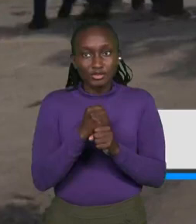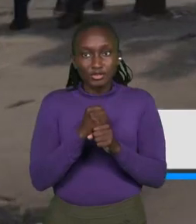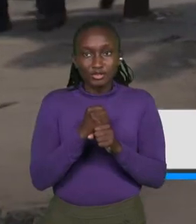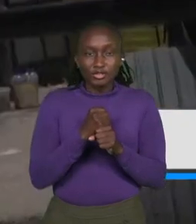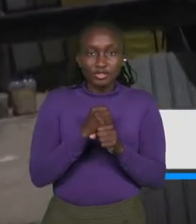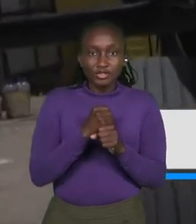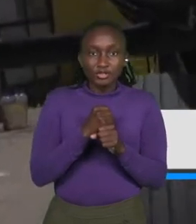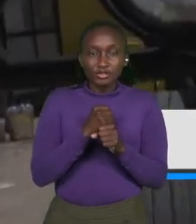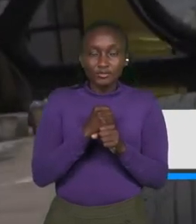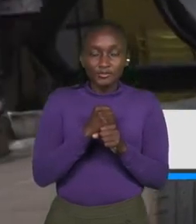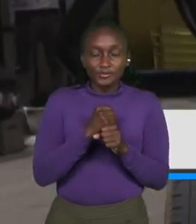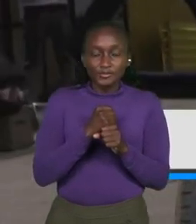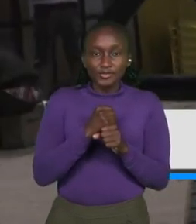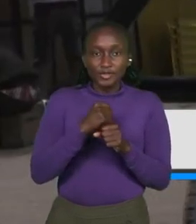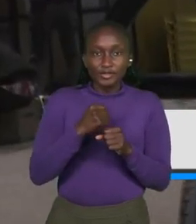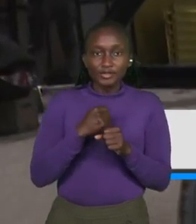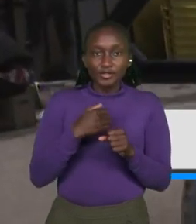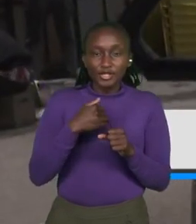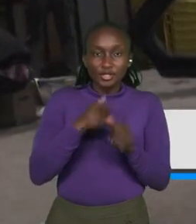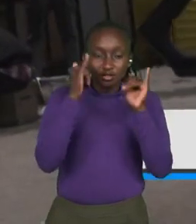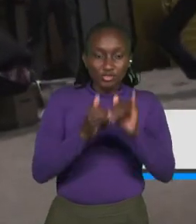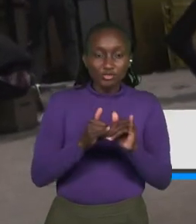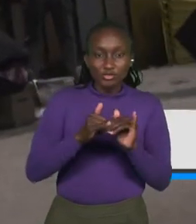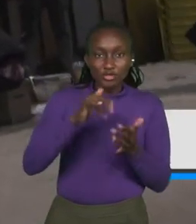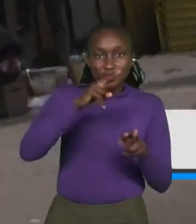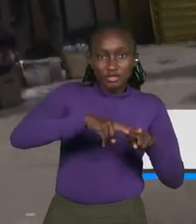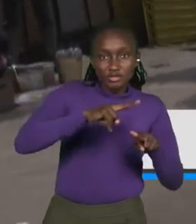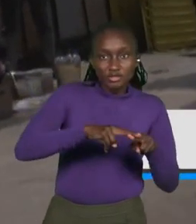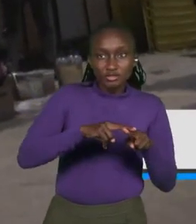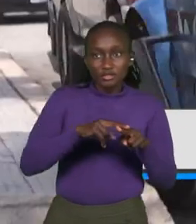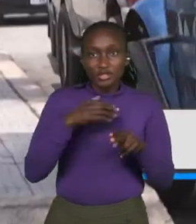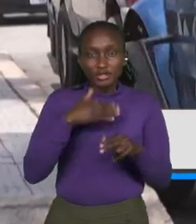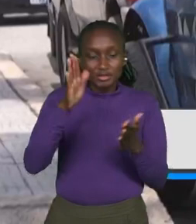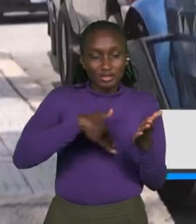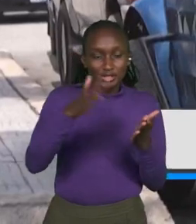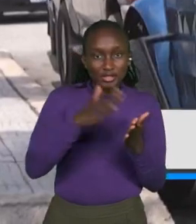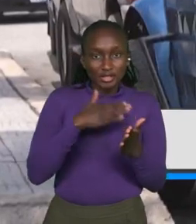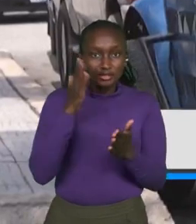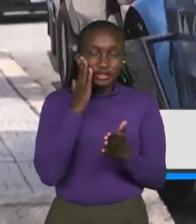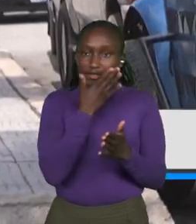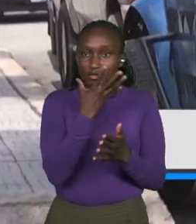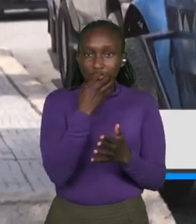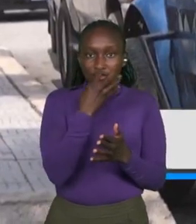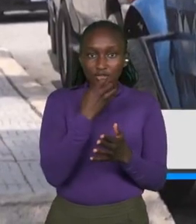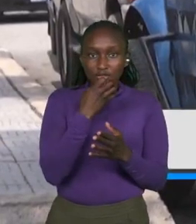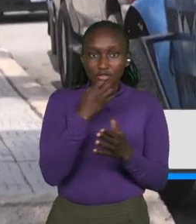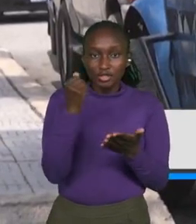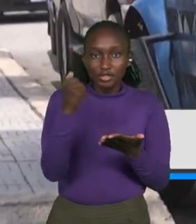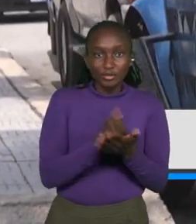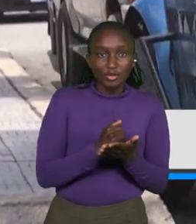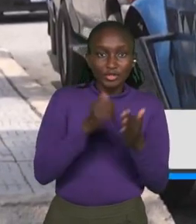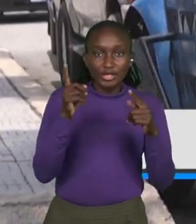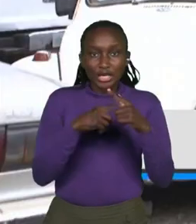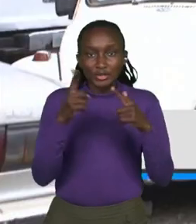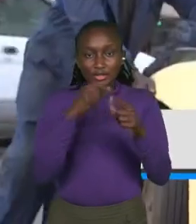leather seats, applied black stripes, decals along the orange and blue exterior, and hired a metallic worker to fit